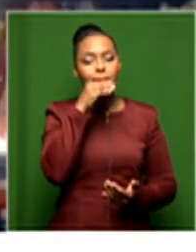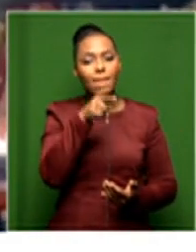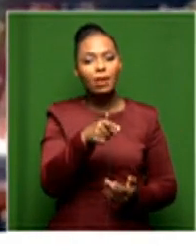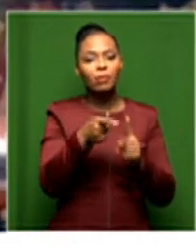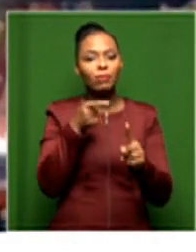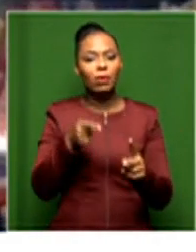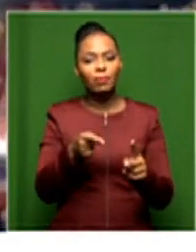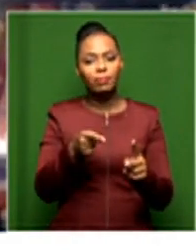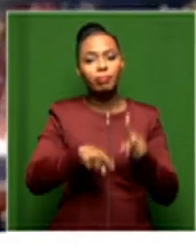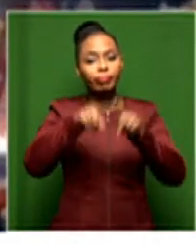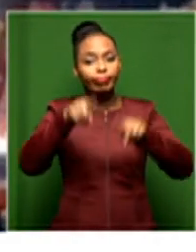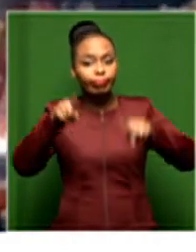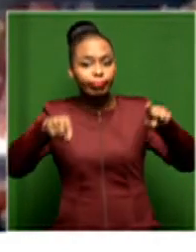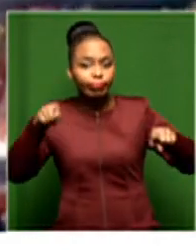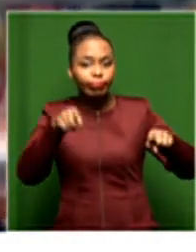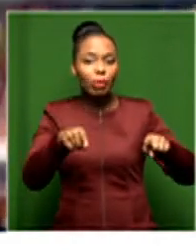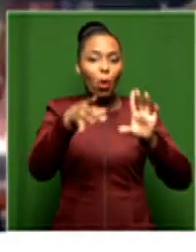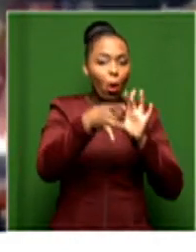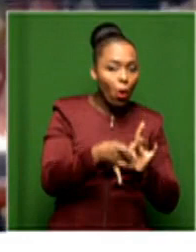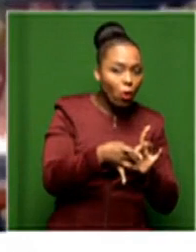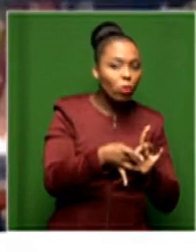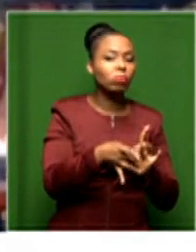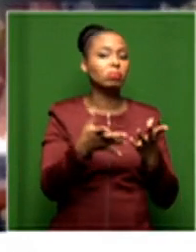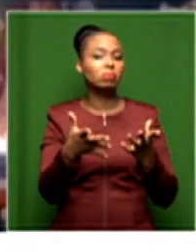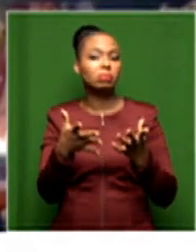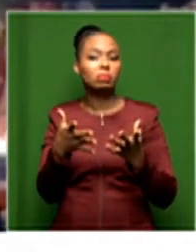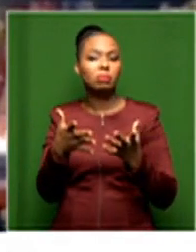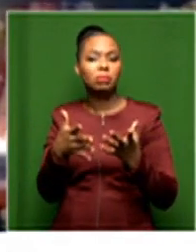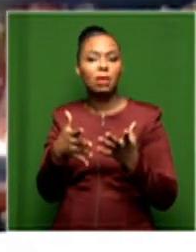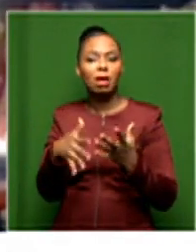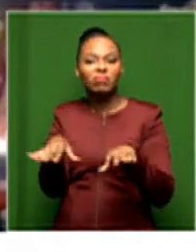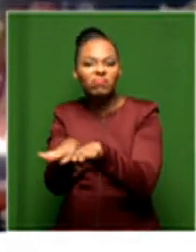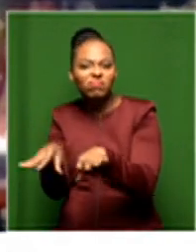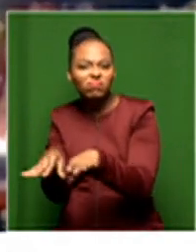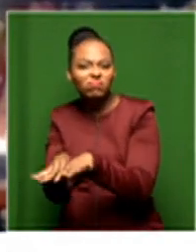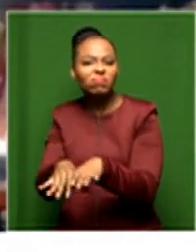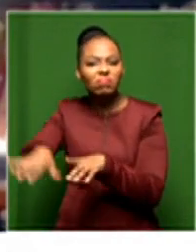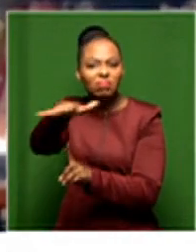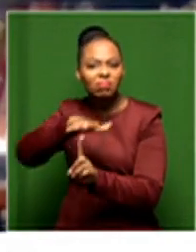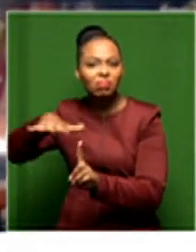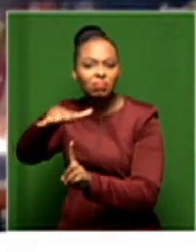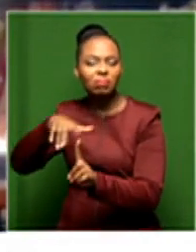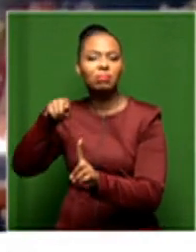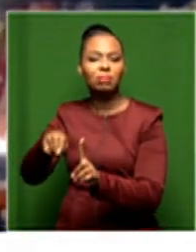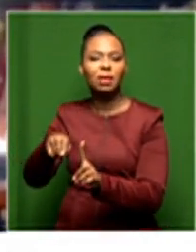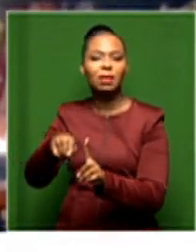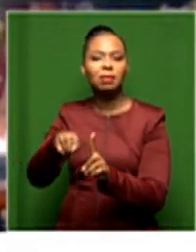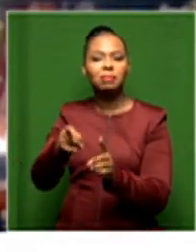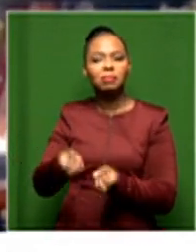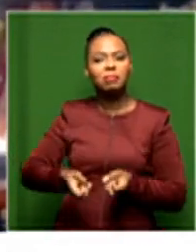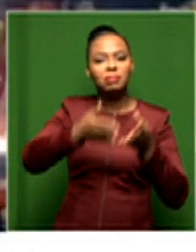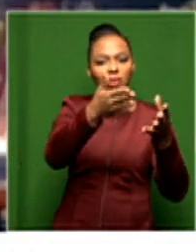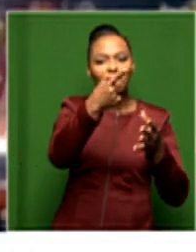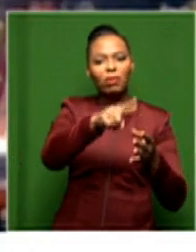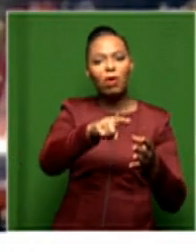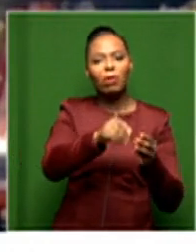at-home recycling initiatives and informal waste pickers. This stuff then goes into a recycling plant that sorts the